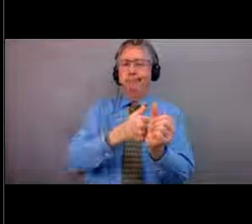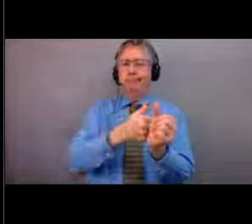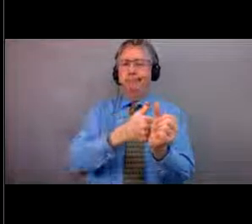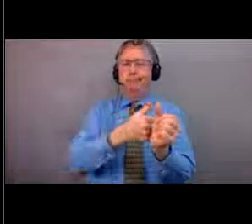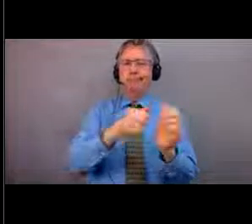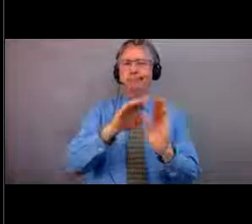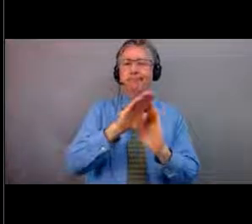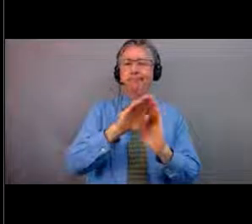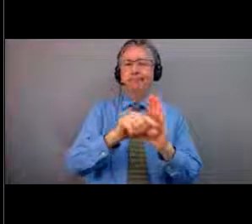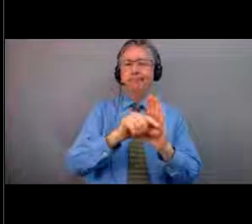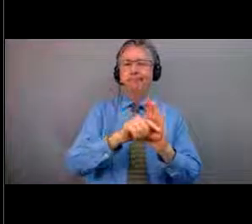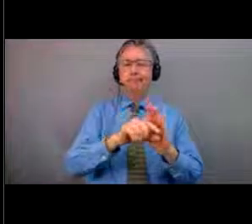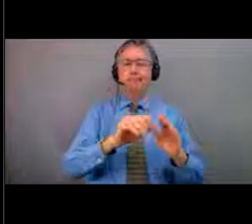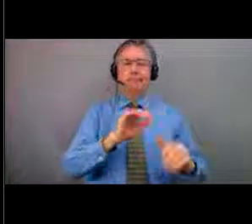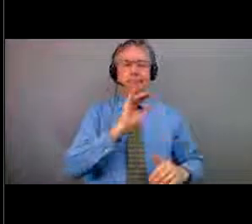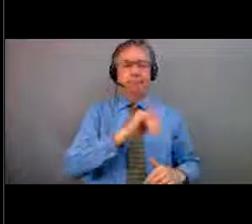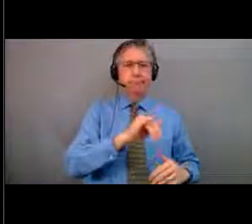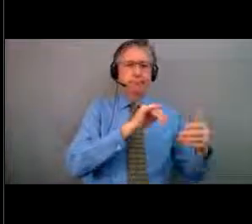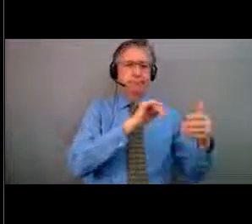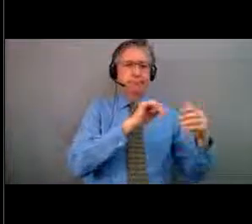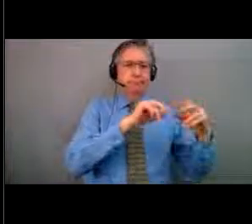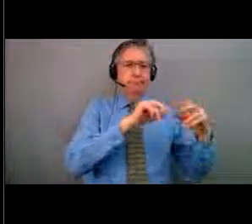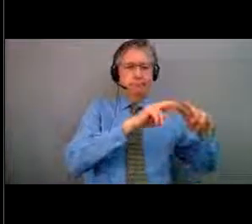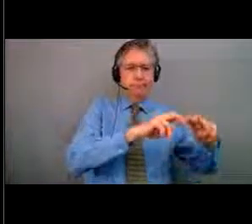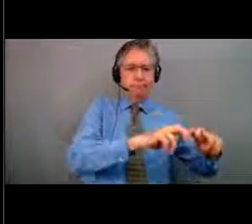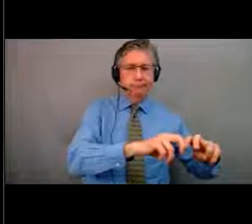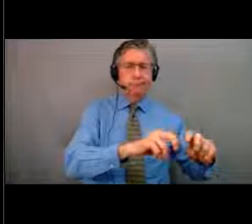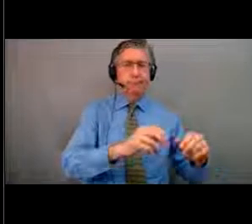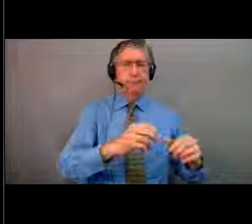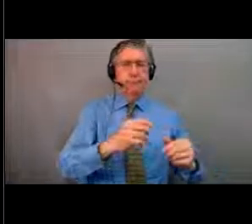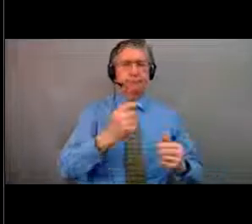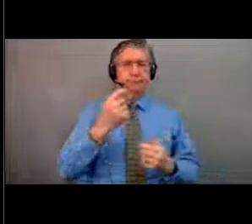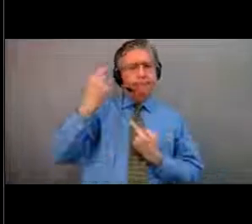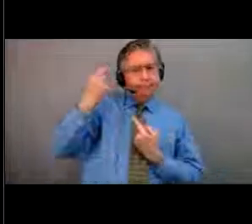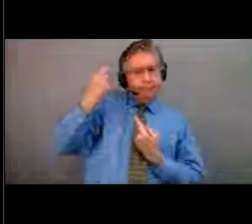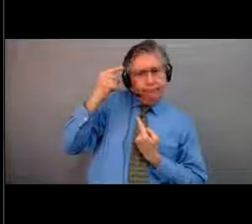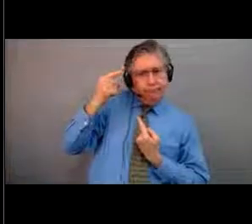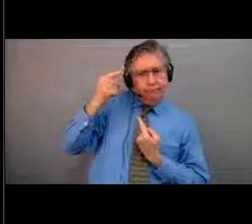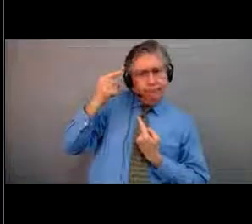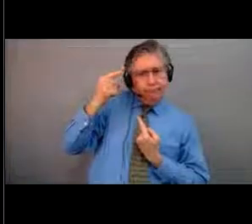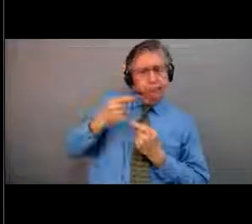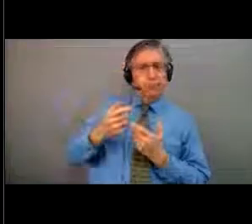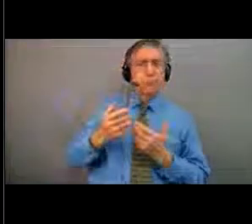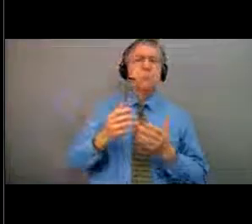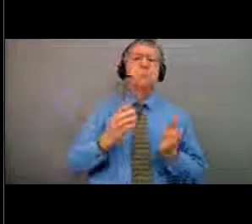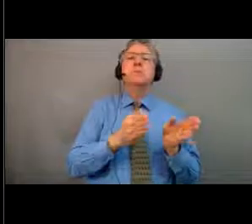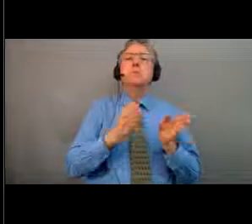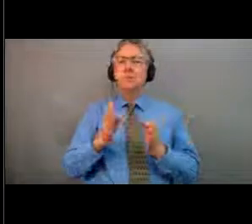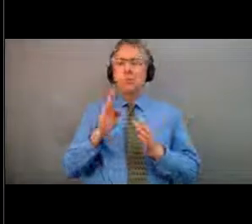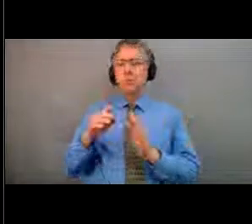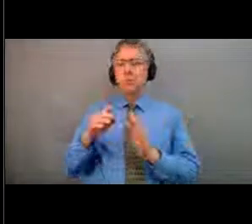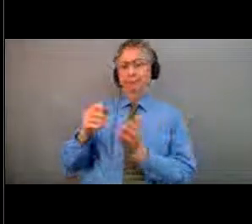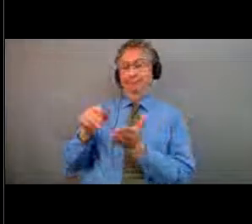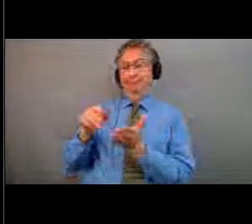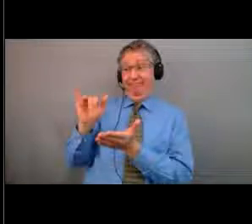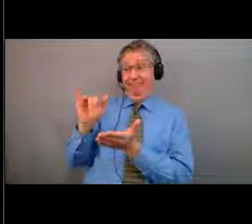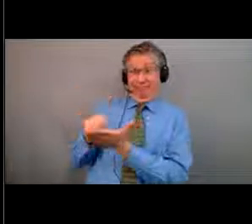the research and motivation behind the paper, and then I will talk a little bit more about the paper itself.